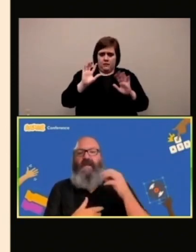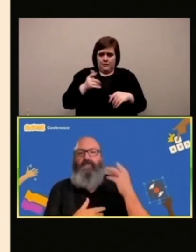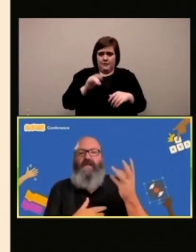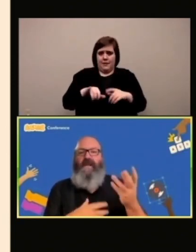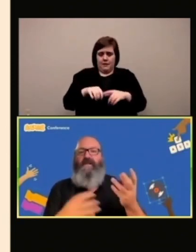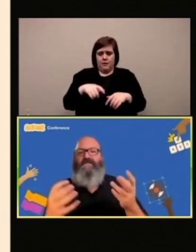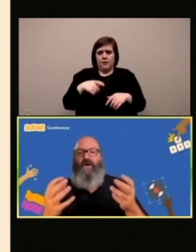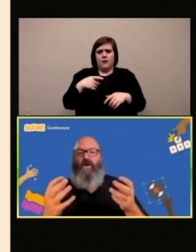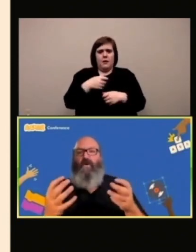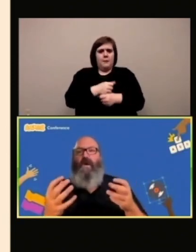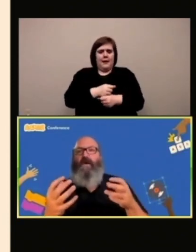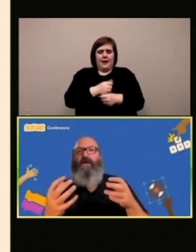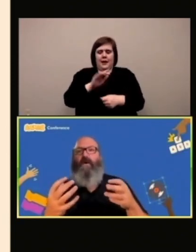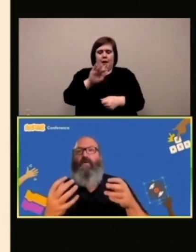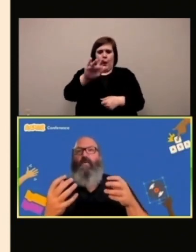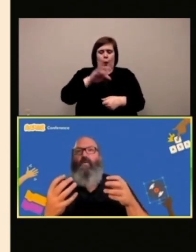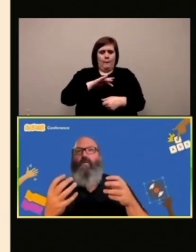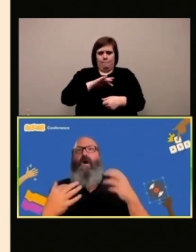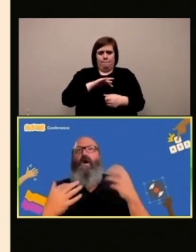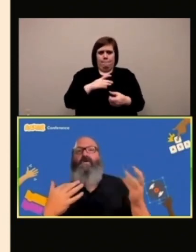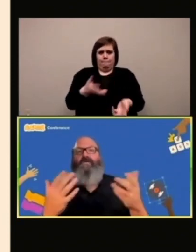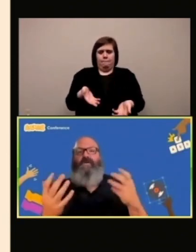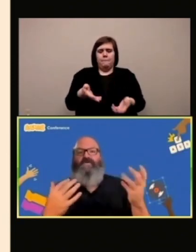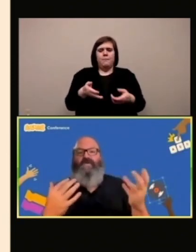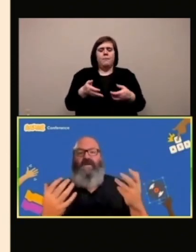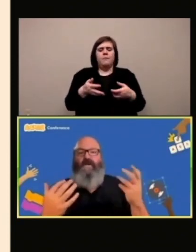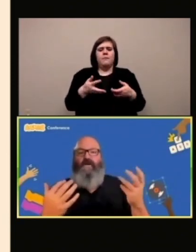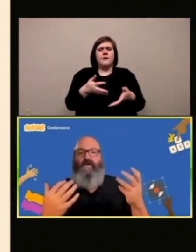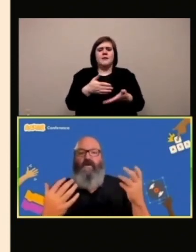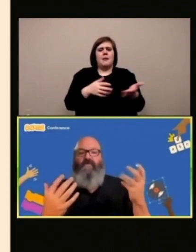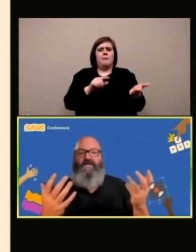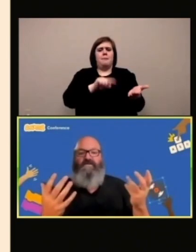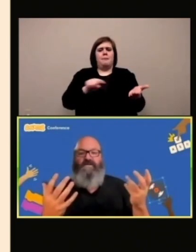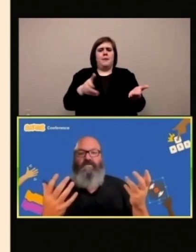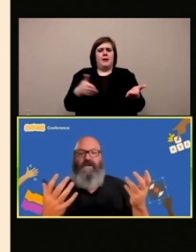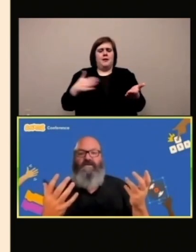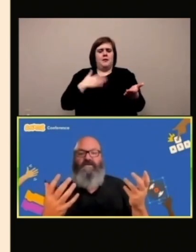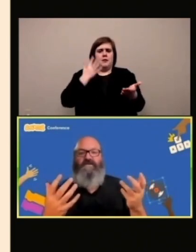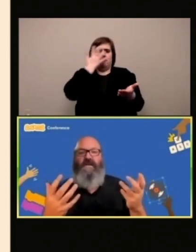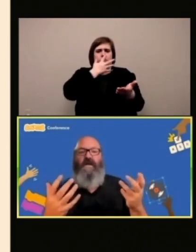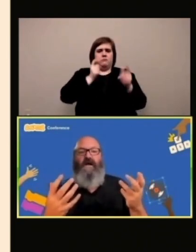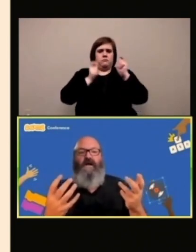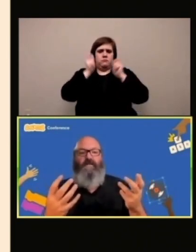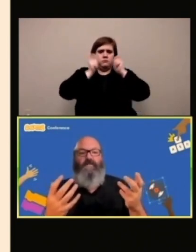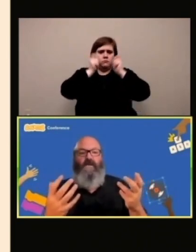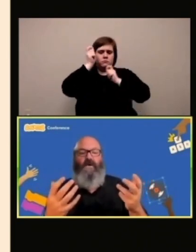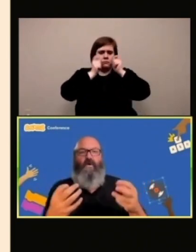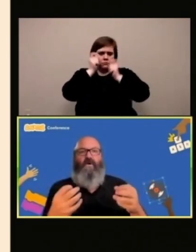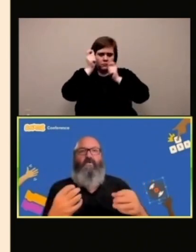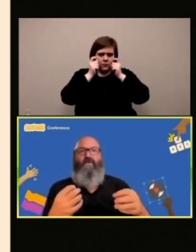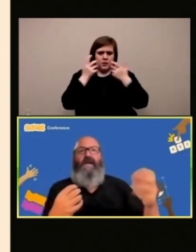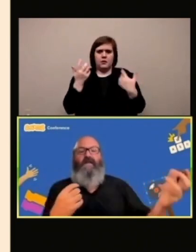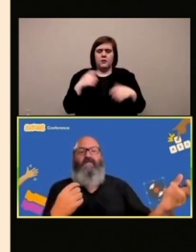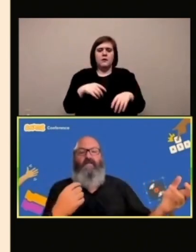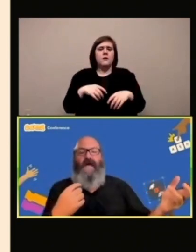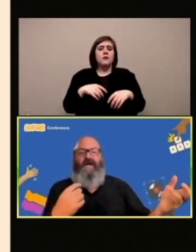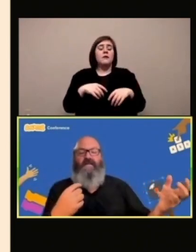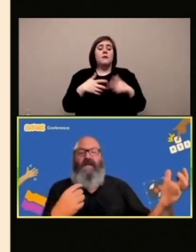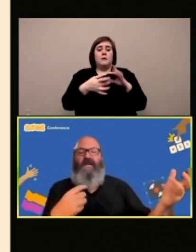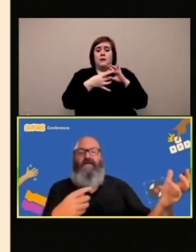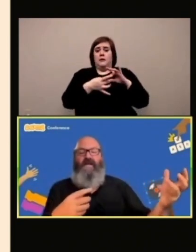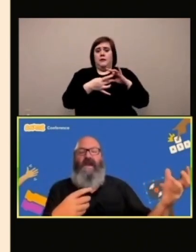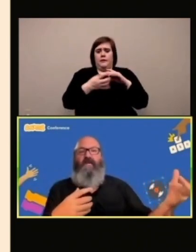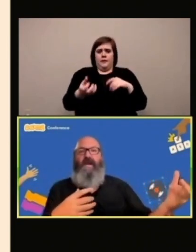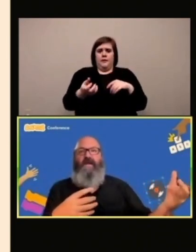like making it blink. And so, what are some of those things that we do, our facial expressions, or relating them back